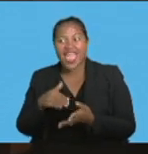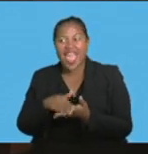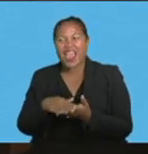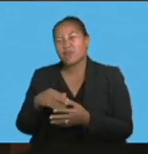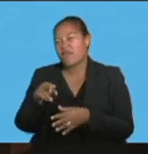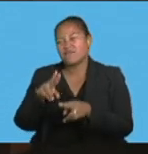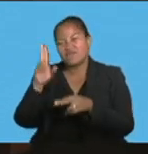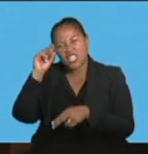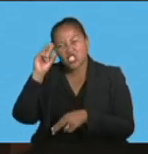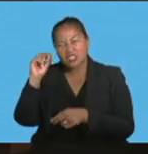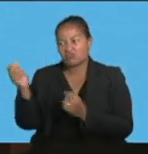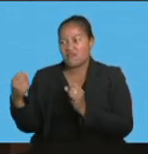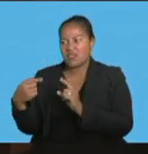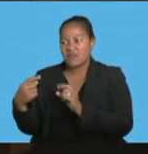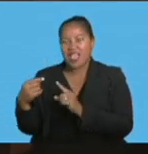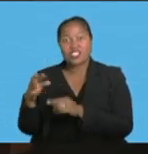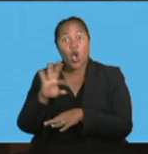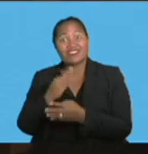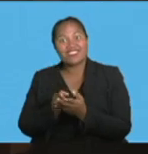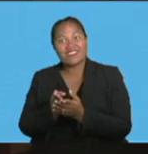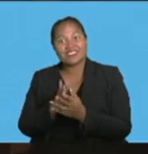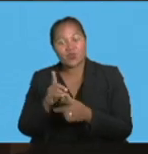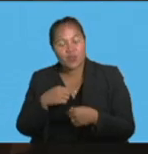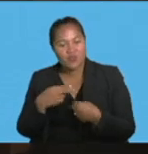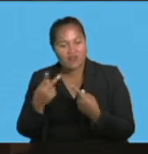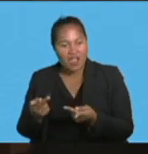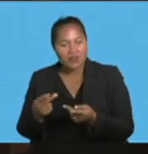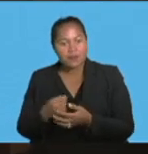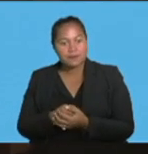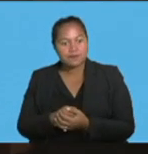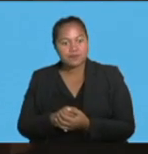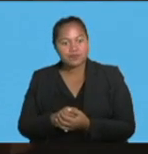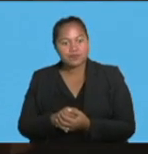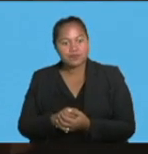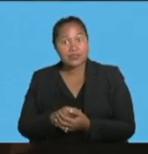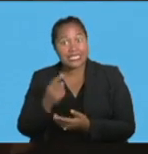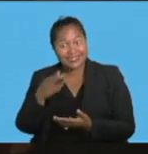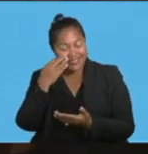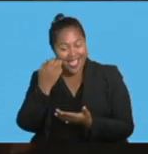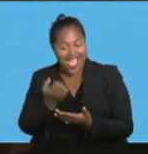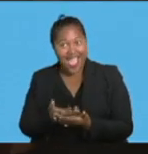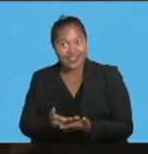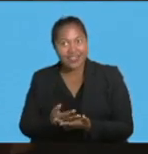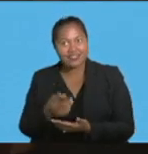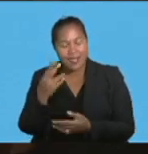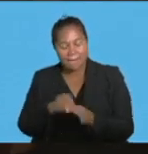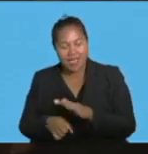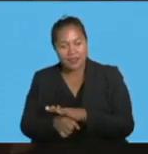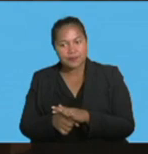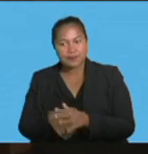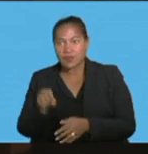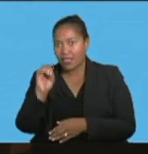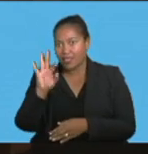feedback. And this has also been proven by some of the literature around this in evidence-based medicine.